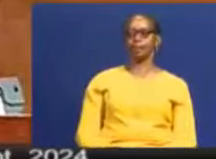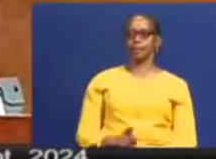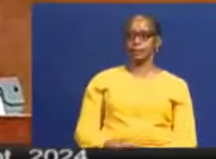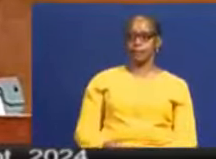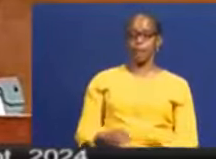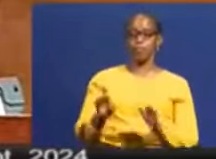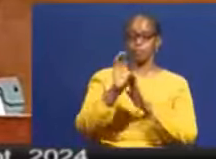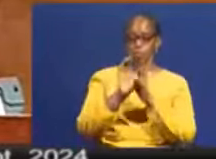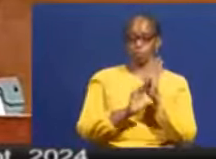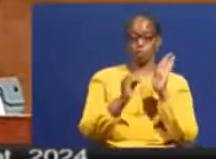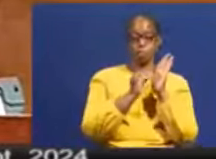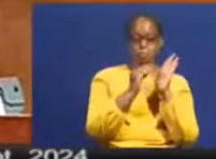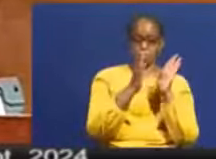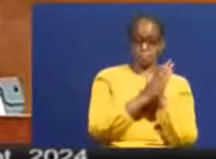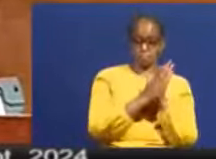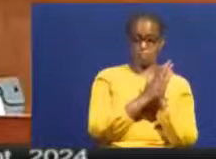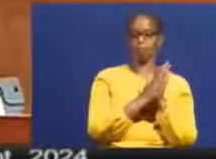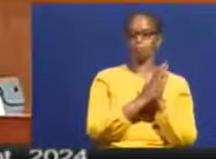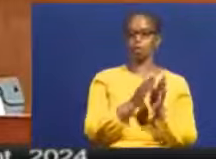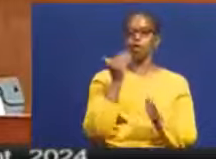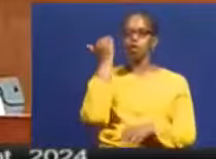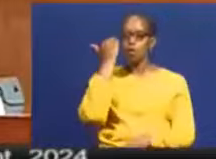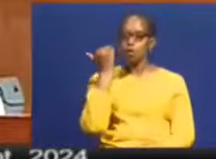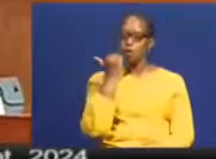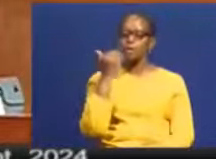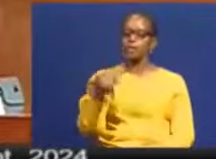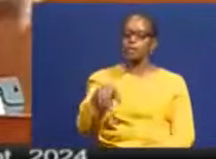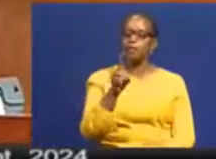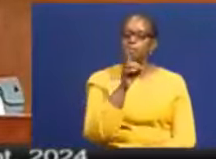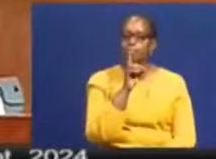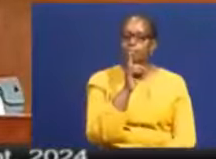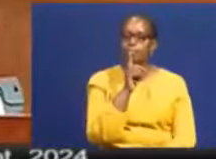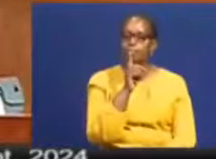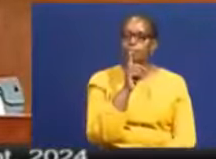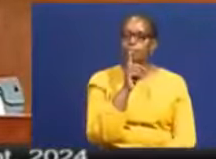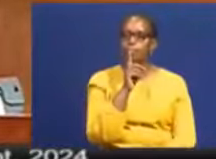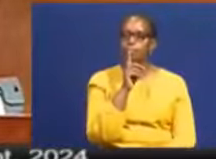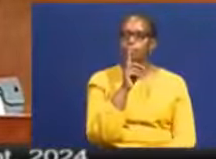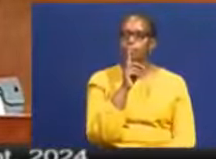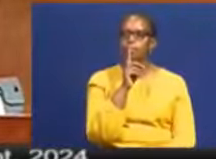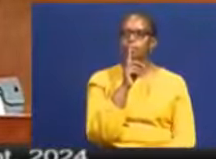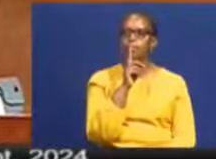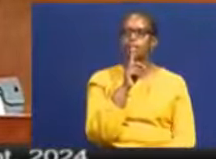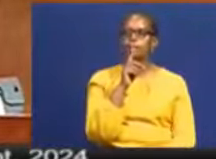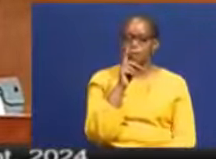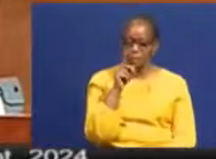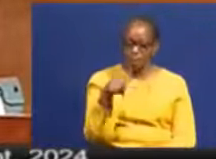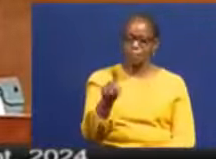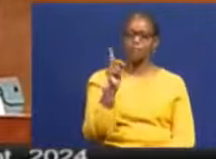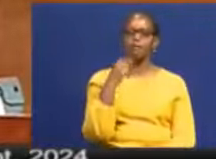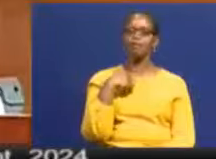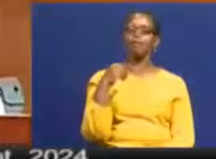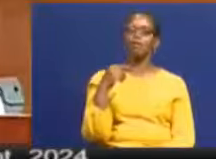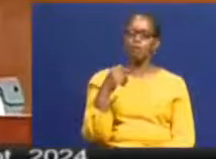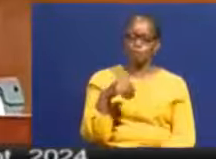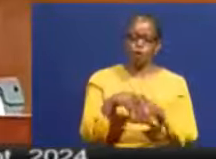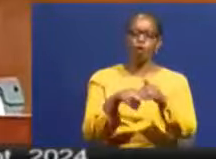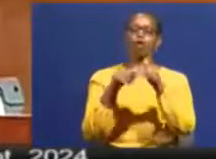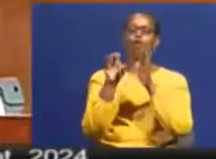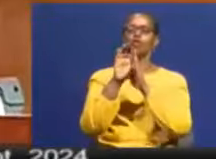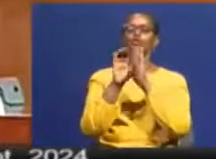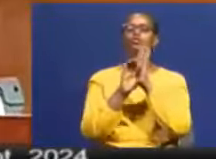been entrenched in the constitution, the judiciary saying it is unconstitutionally inside the constitution, Mr. Speaker, because